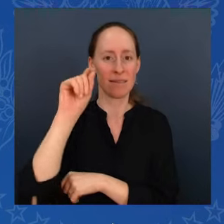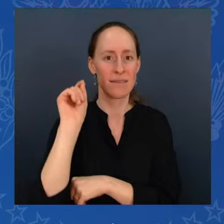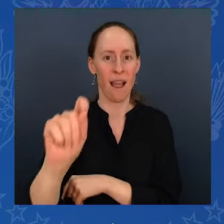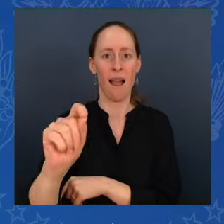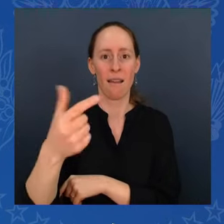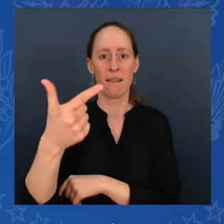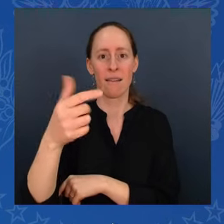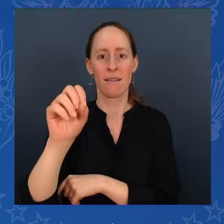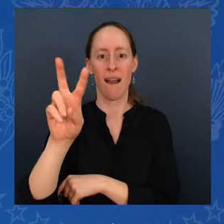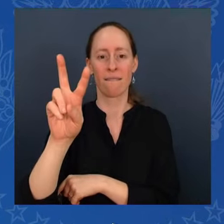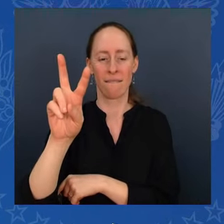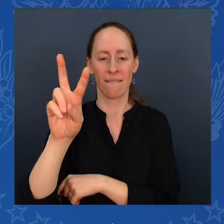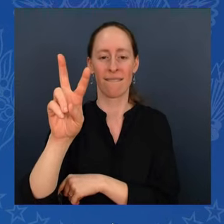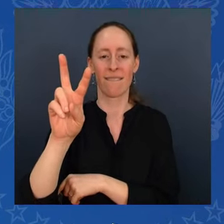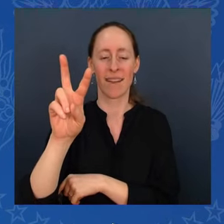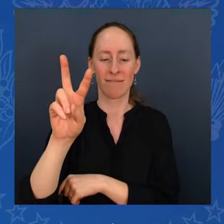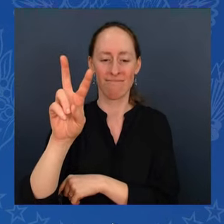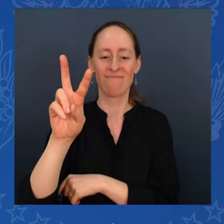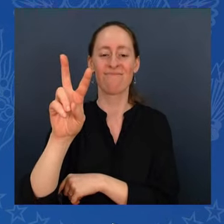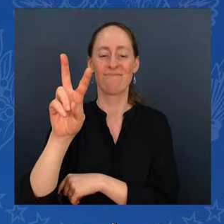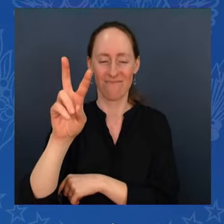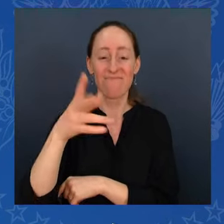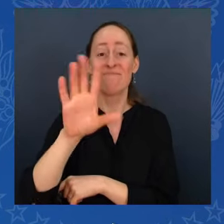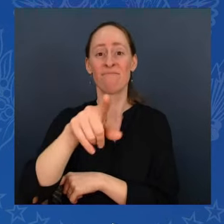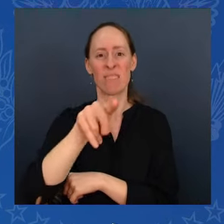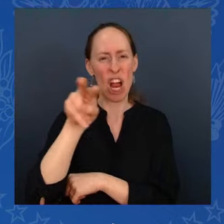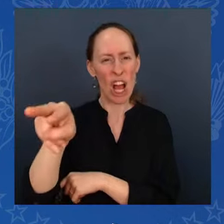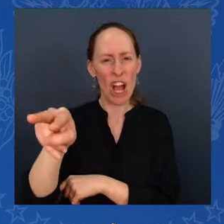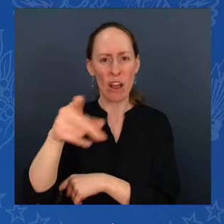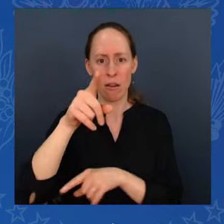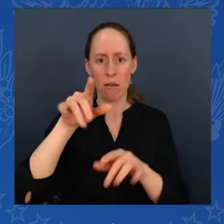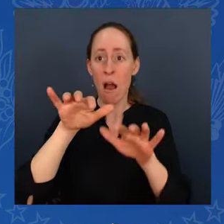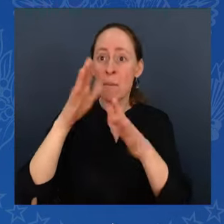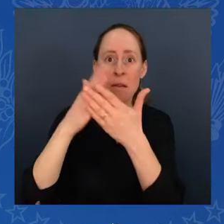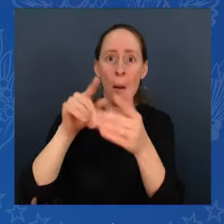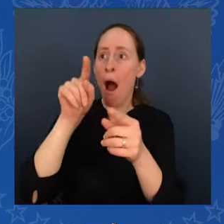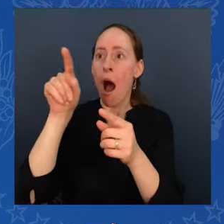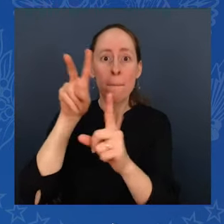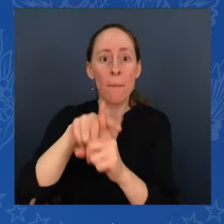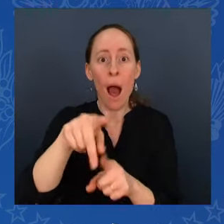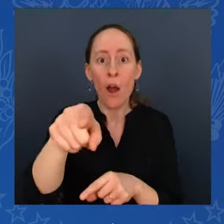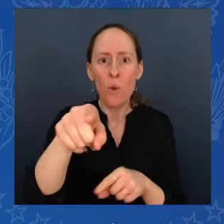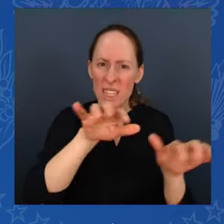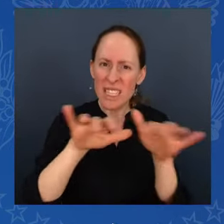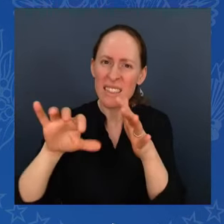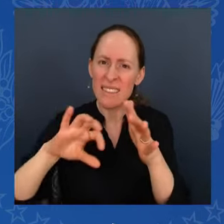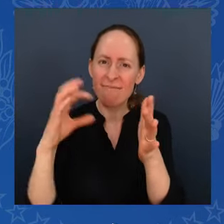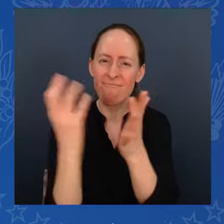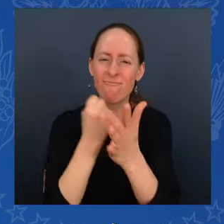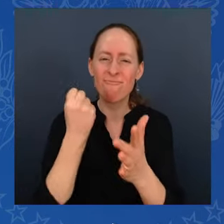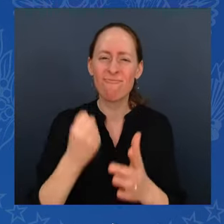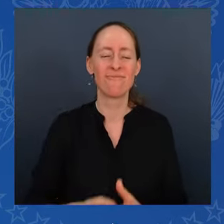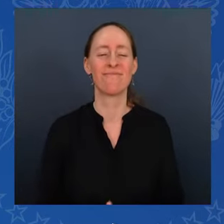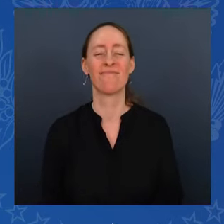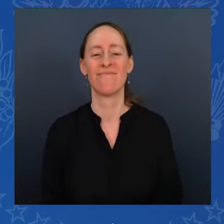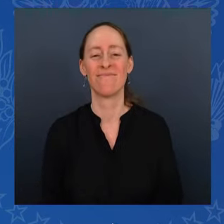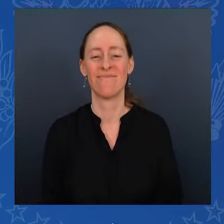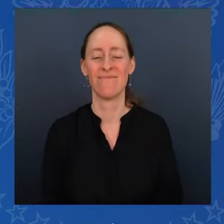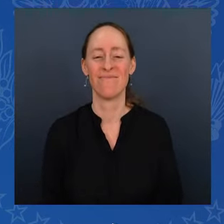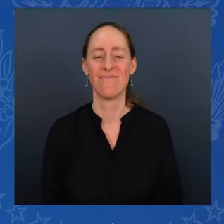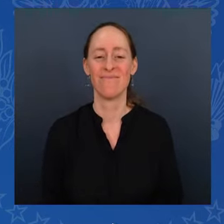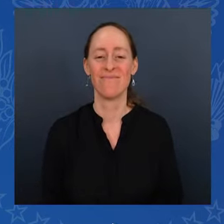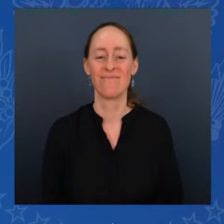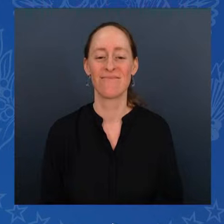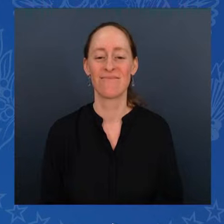Look, that's not all. People say to me, it's great you're helping people into college. How about all those hardworking people who grew up and had